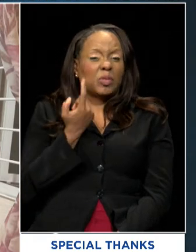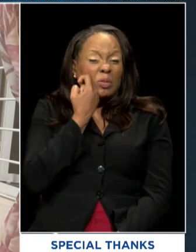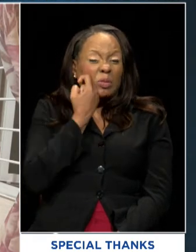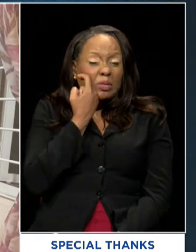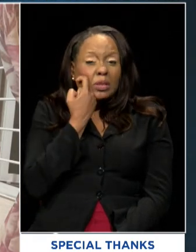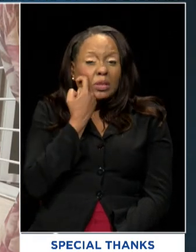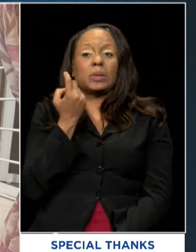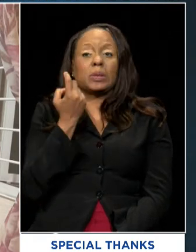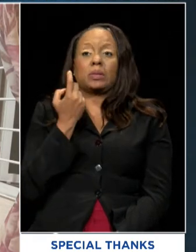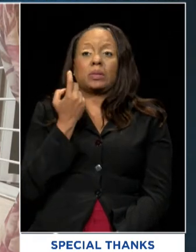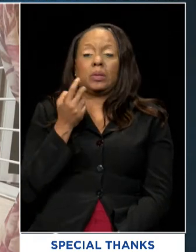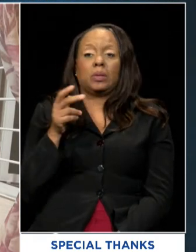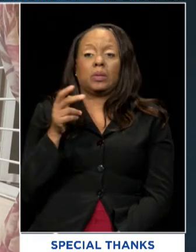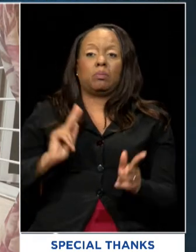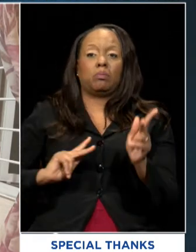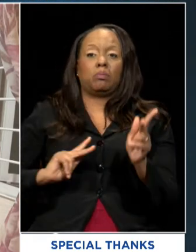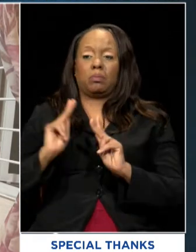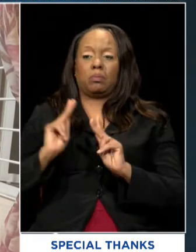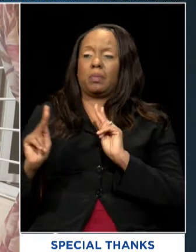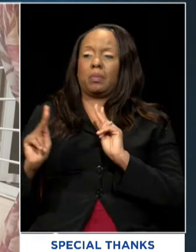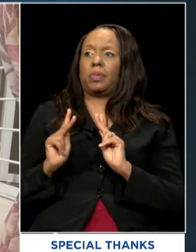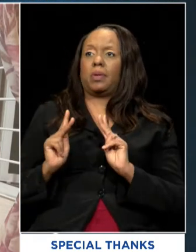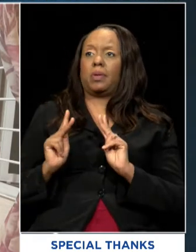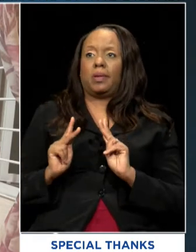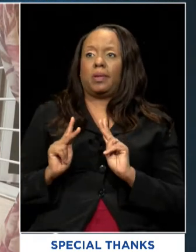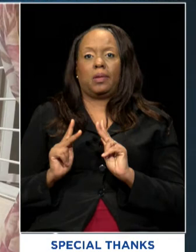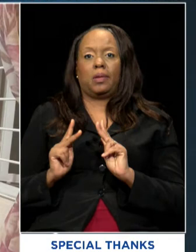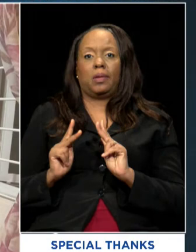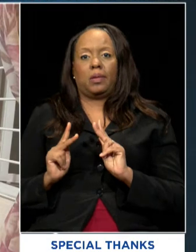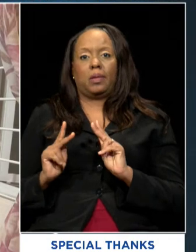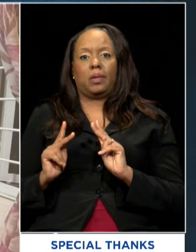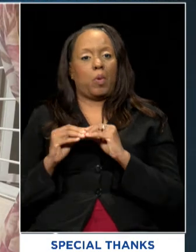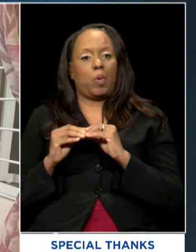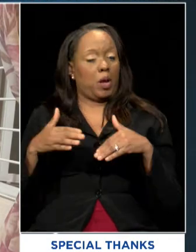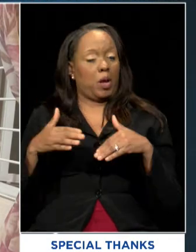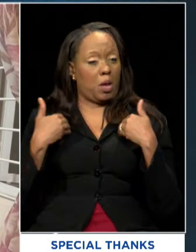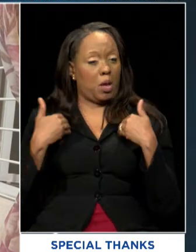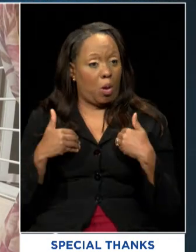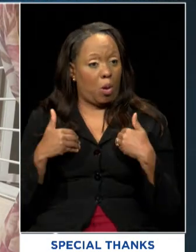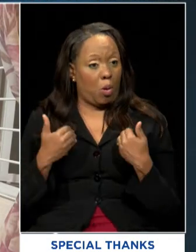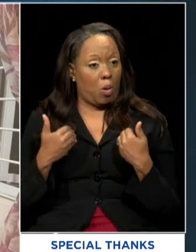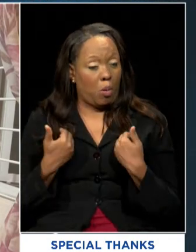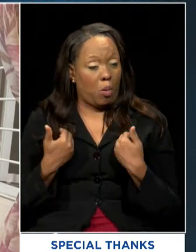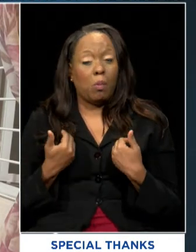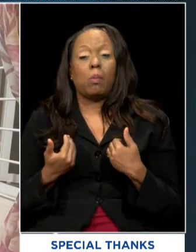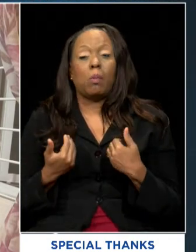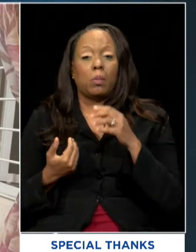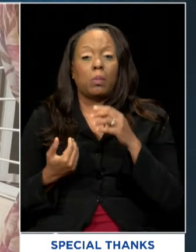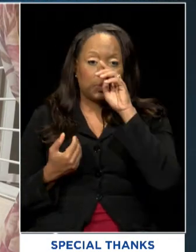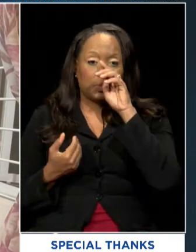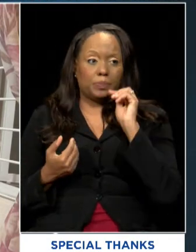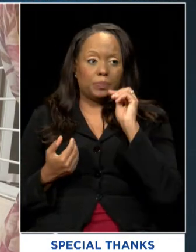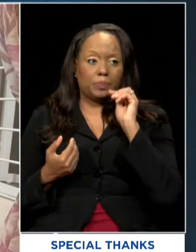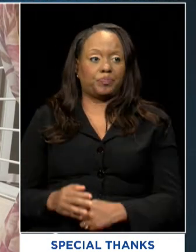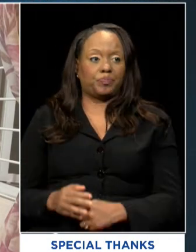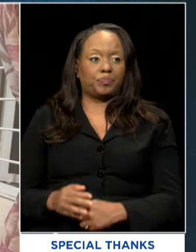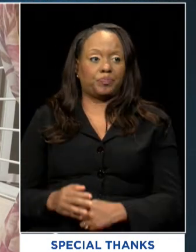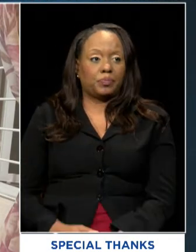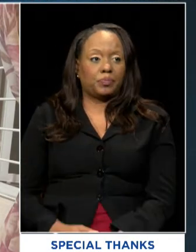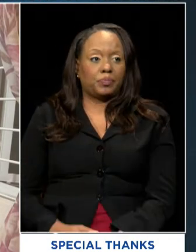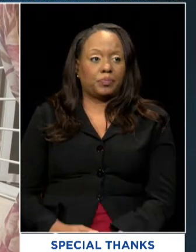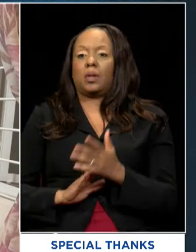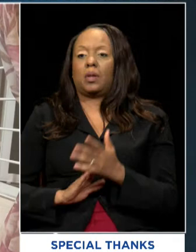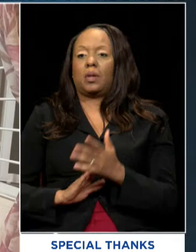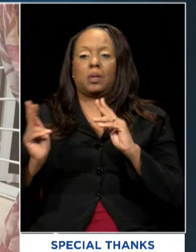past, we've been seeing those ages drop. We've actually had cases with persons younger than